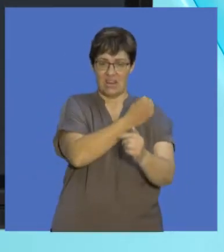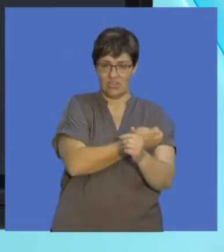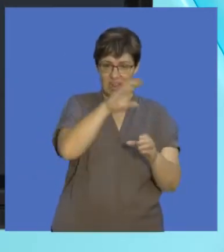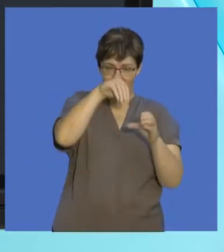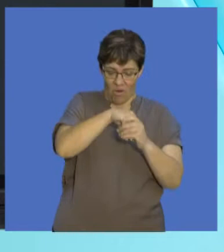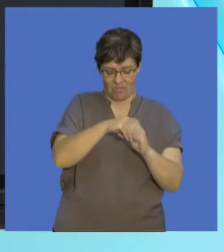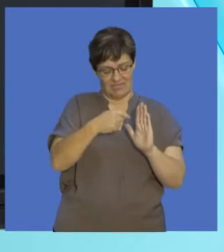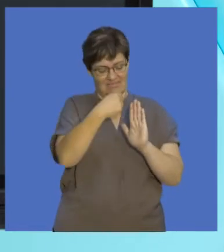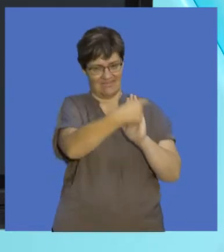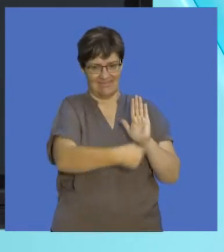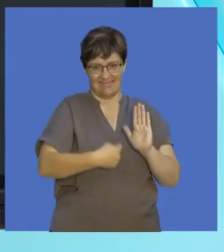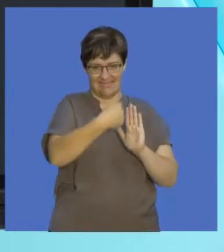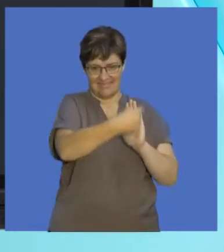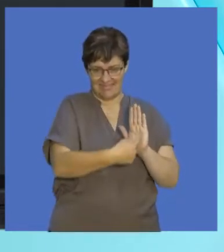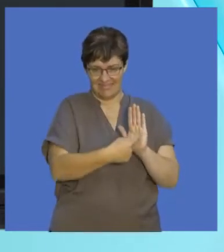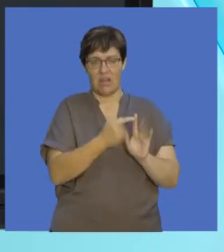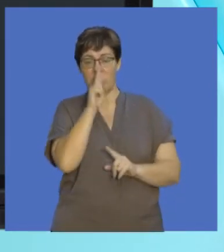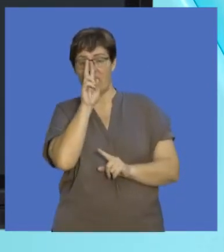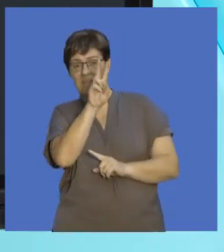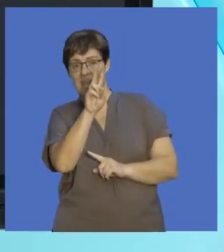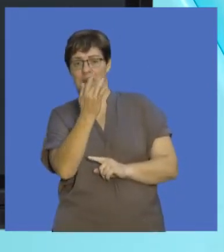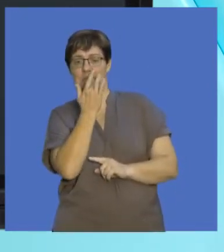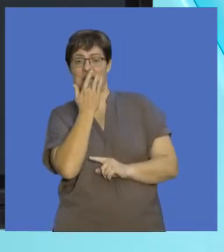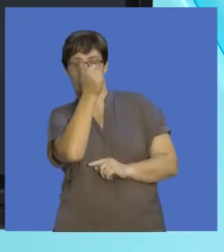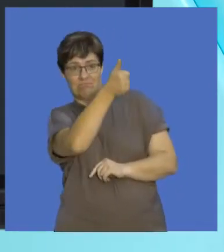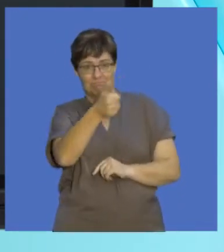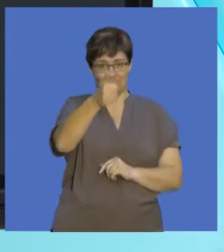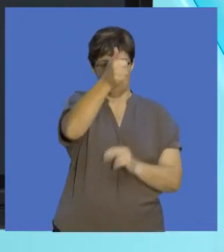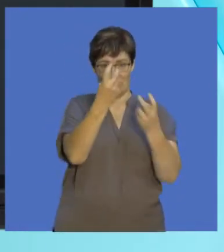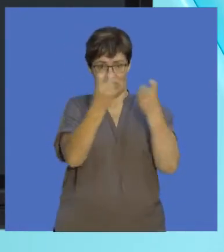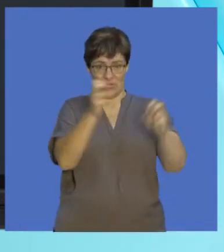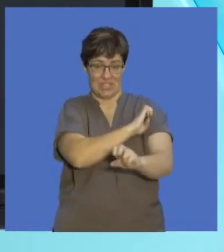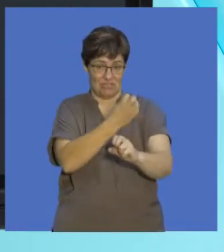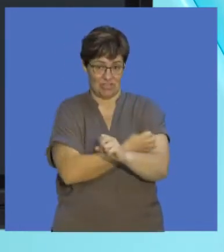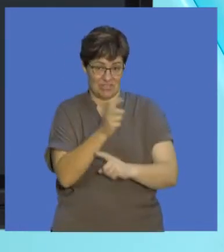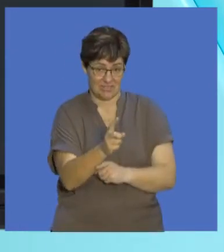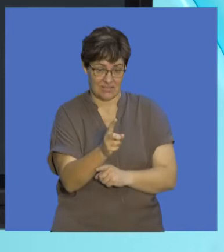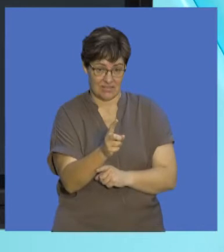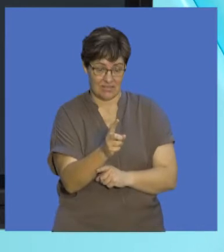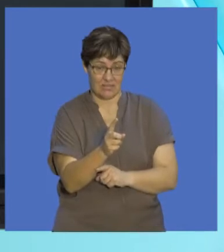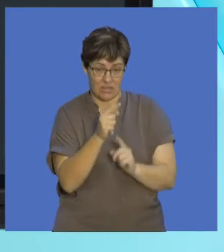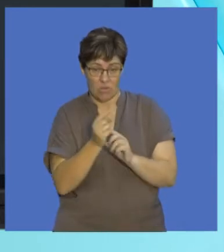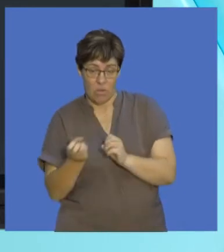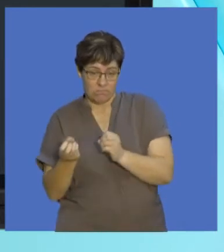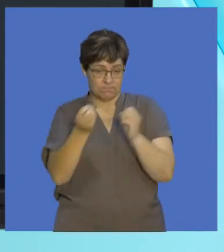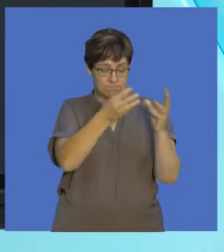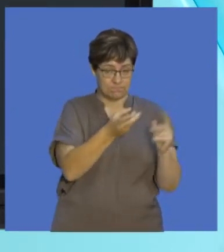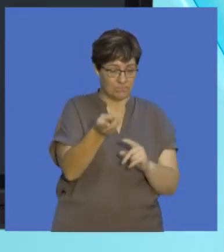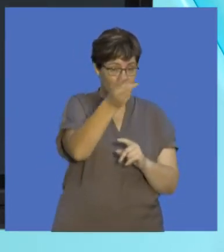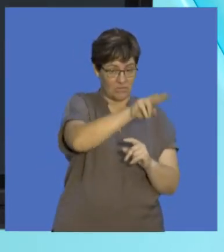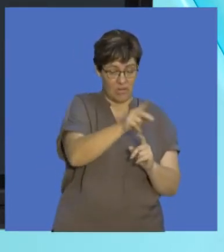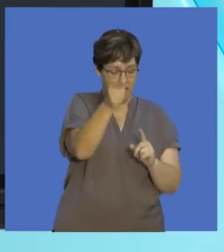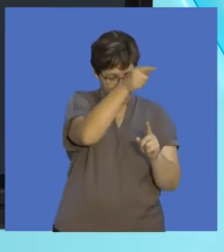the circuit is concerned. We think of the battery as the primary source of energy. So the transformation of energy takes